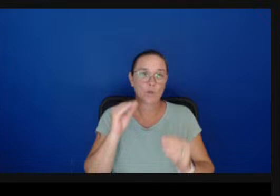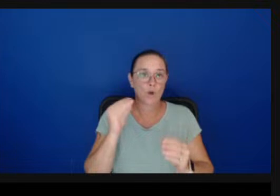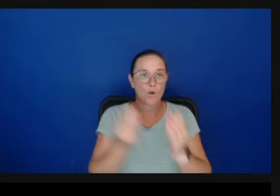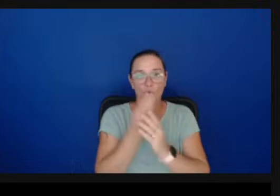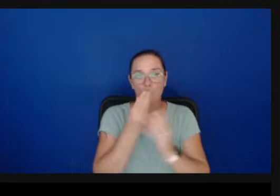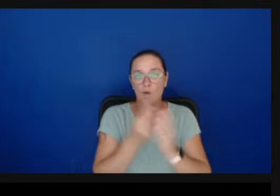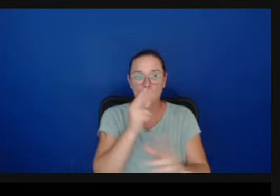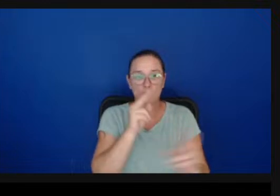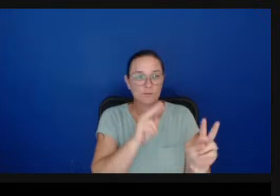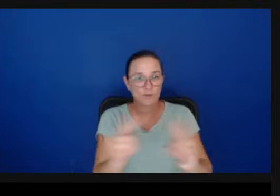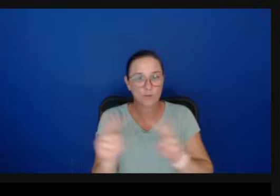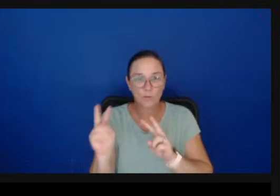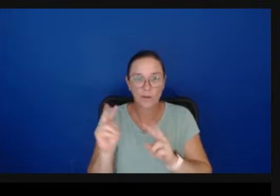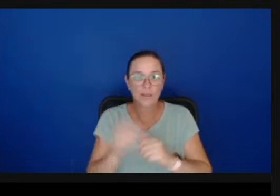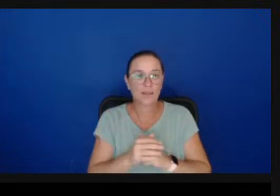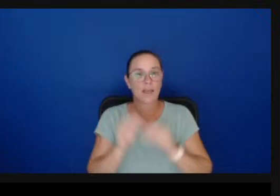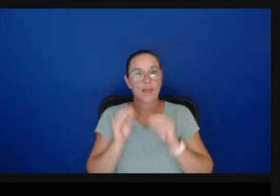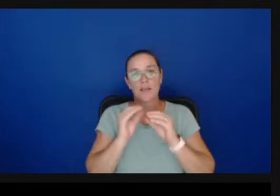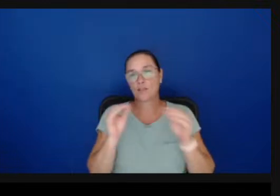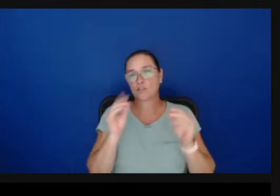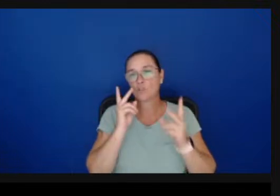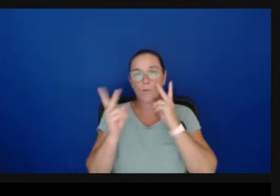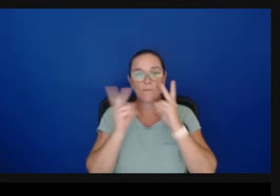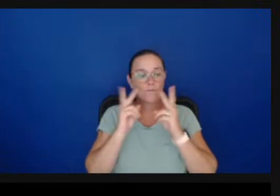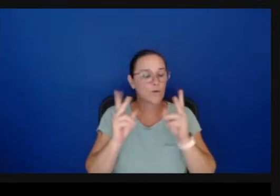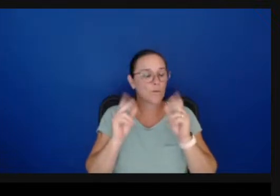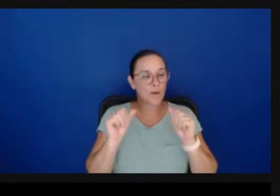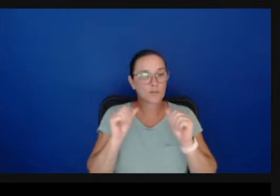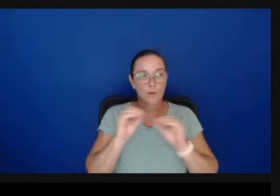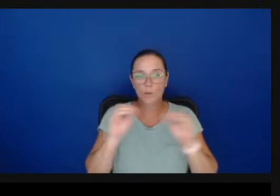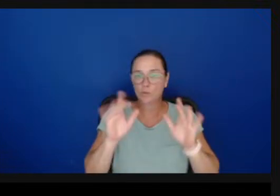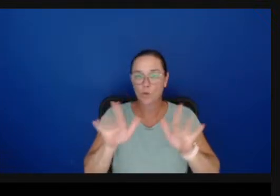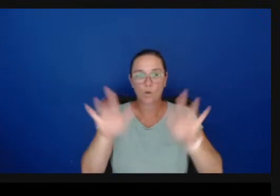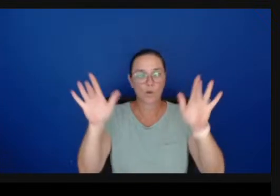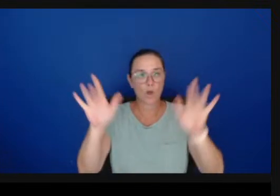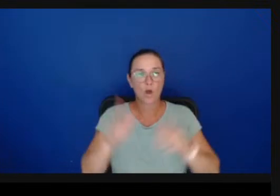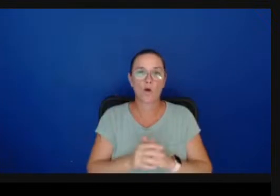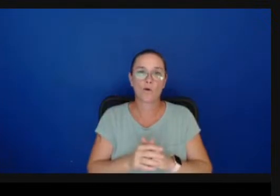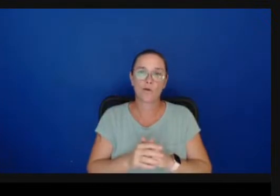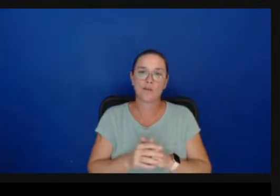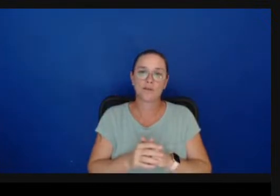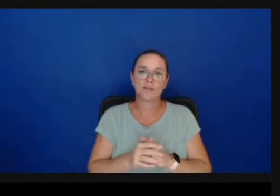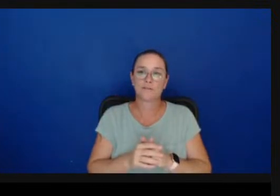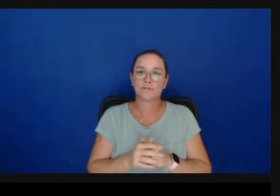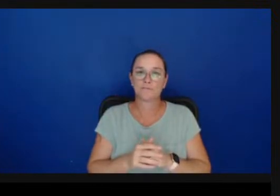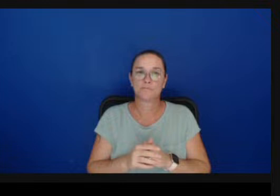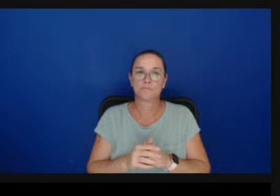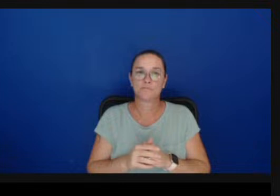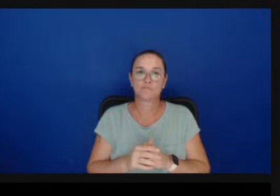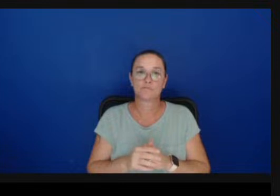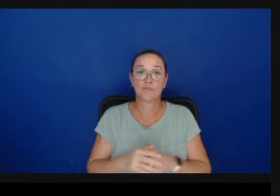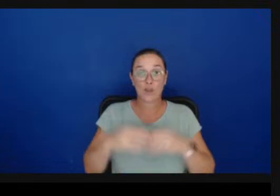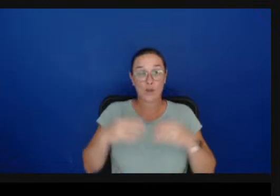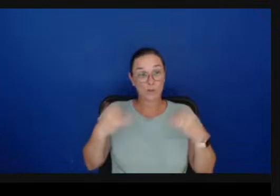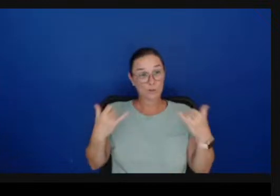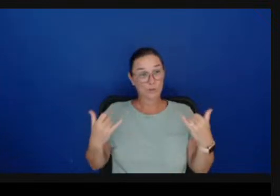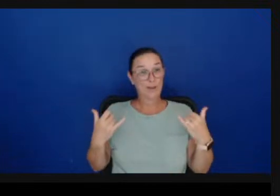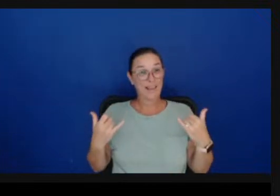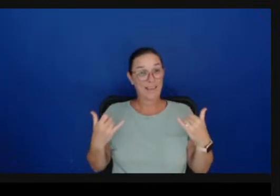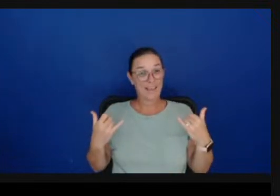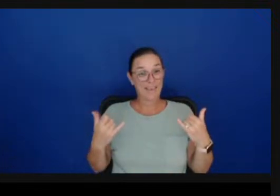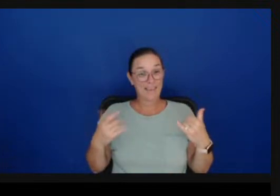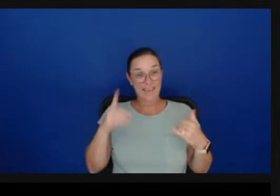no view possible, no glow. Watch out for the roads. There's all kinds of things happening. Today,